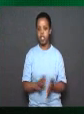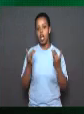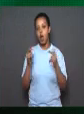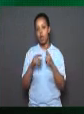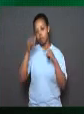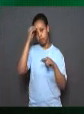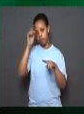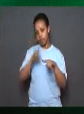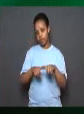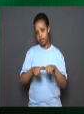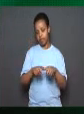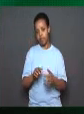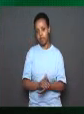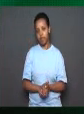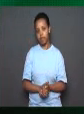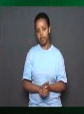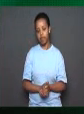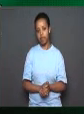Let's get back to our lesson.